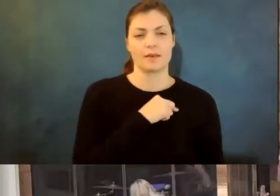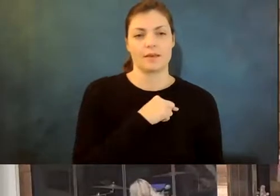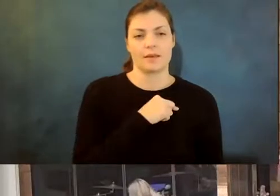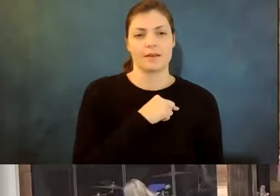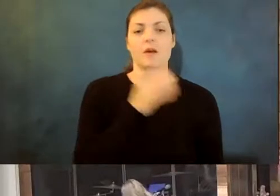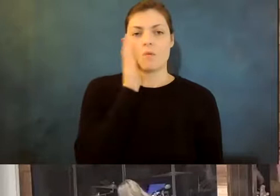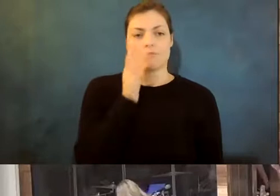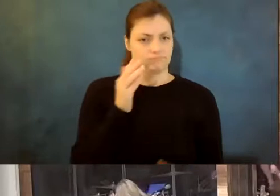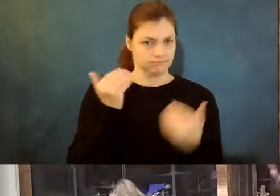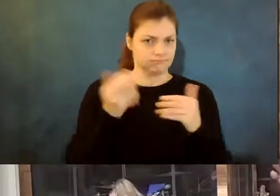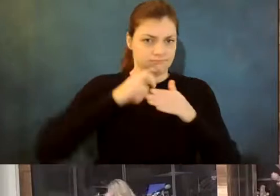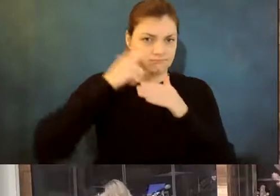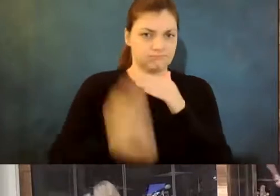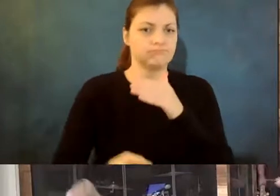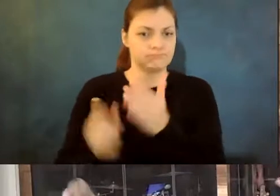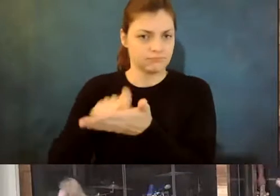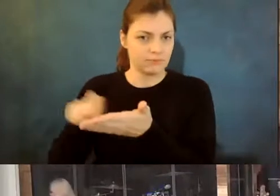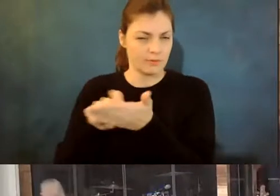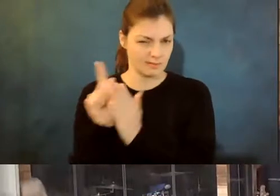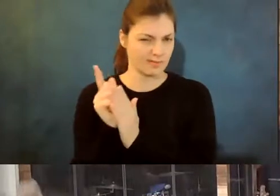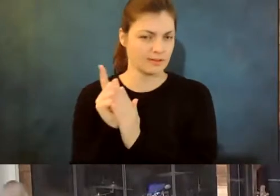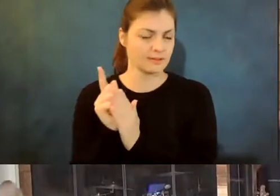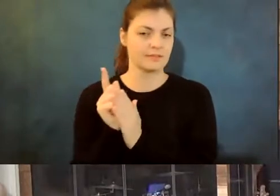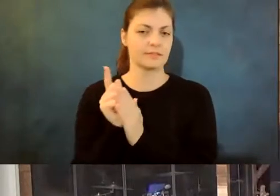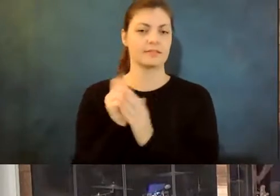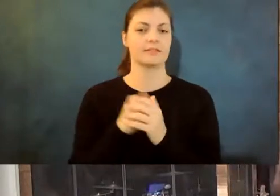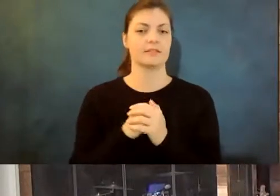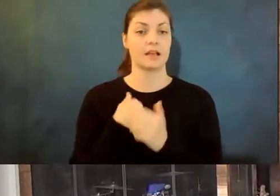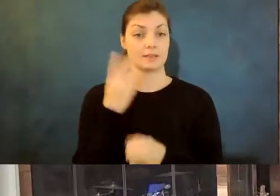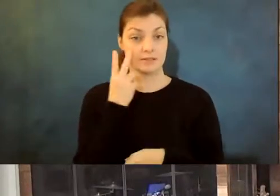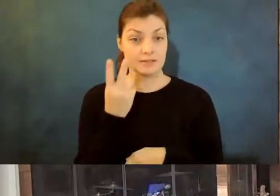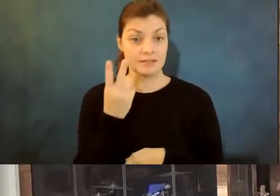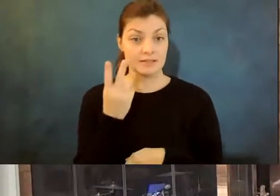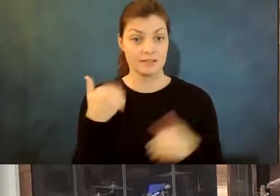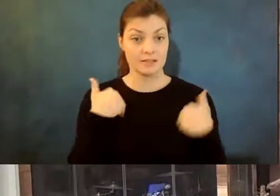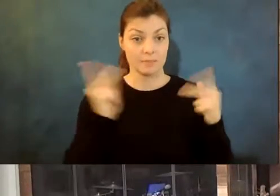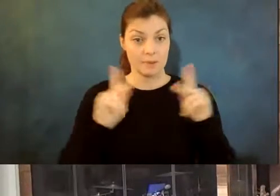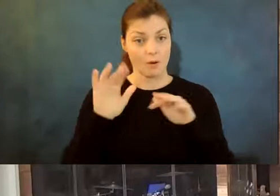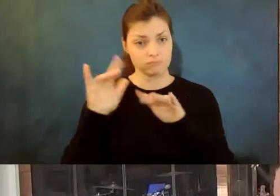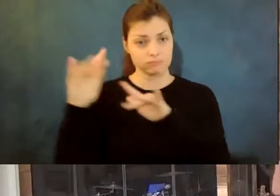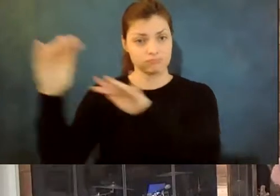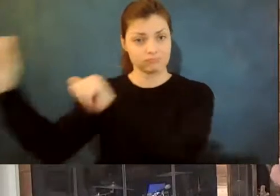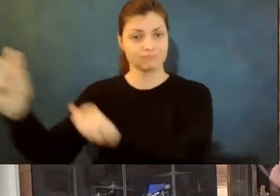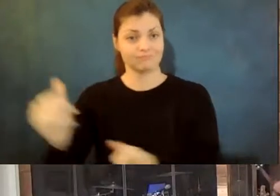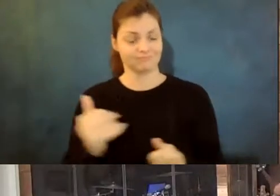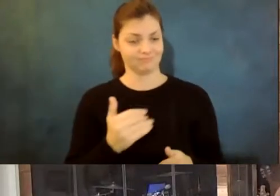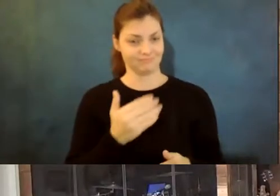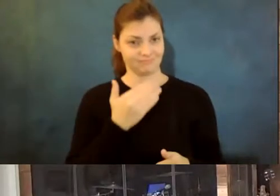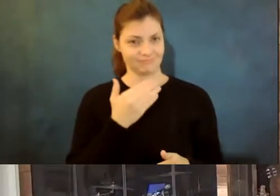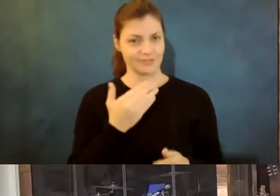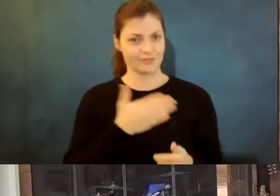We are going to jump into the passage in just a second. If you will, I see the youth filing out. It's good to have you in here for worship.